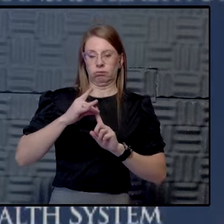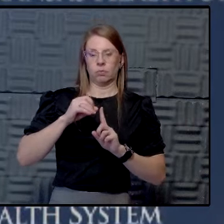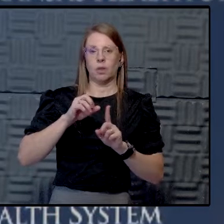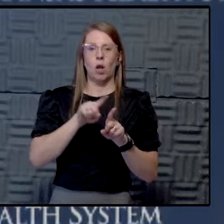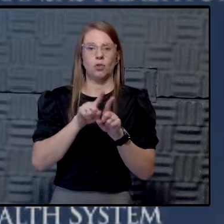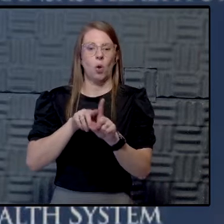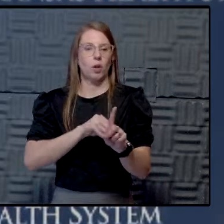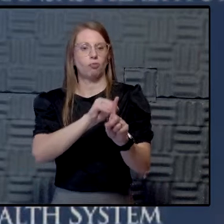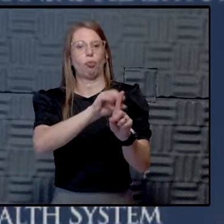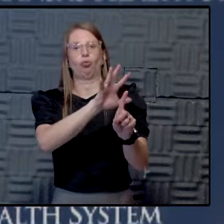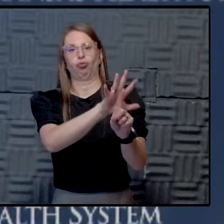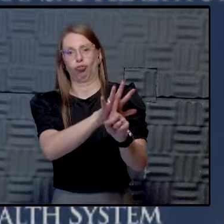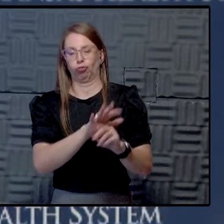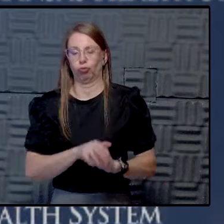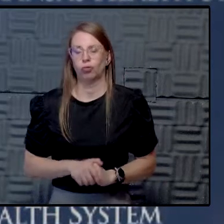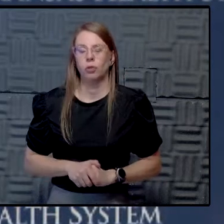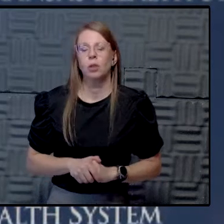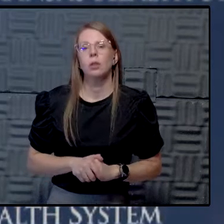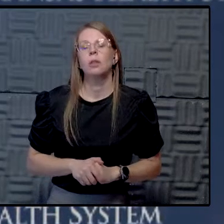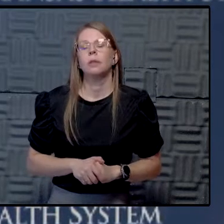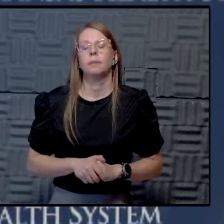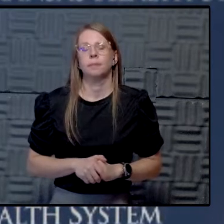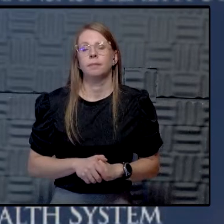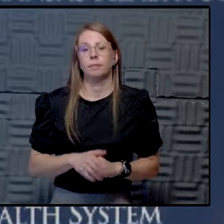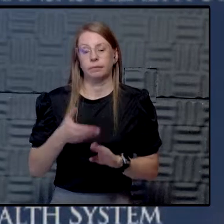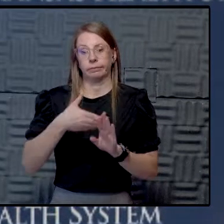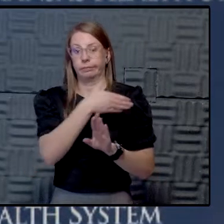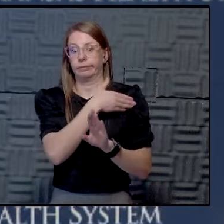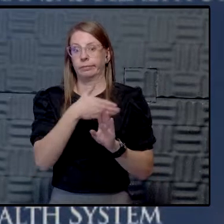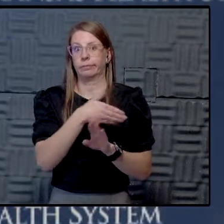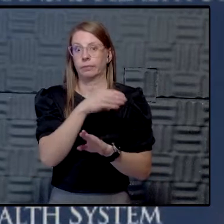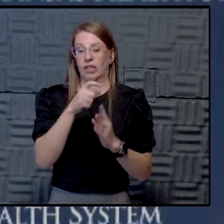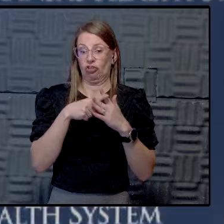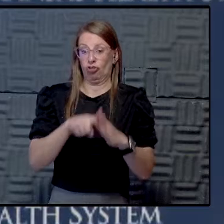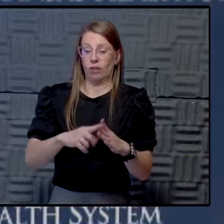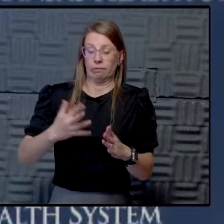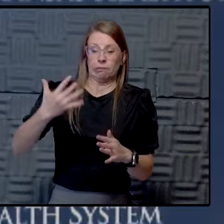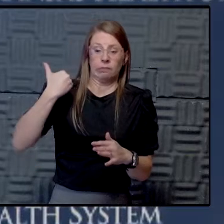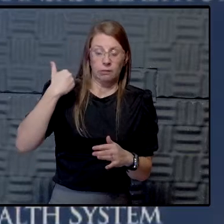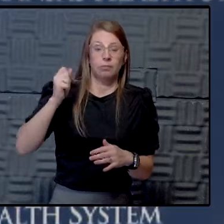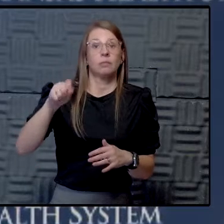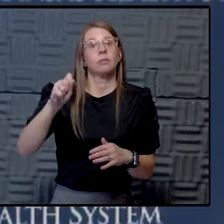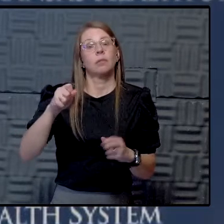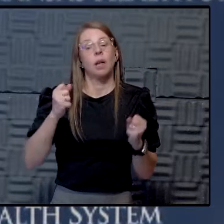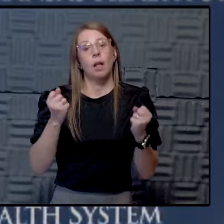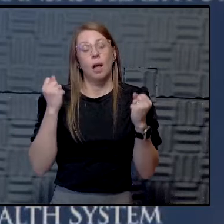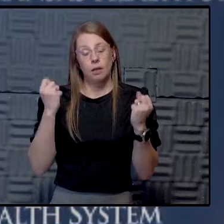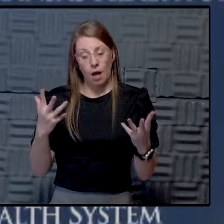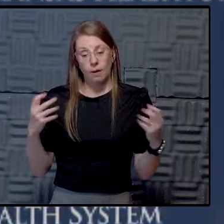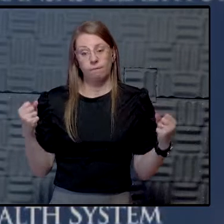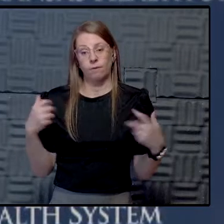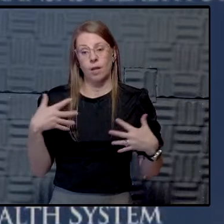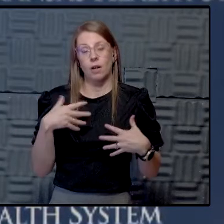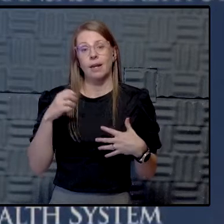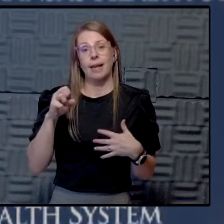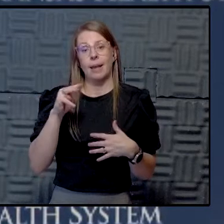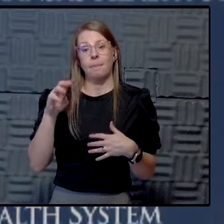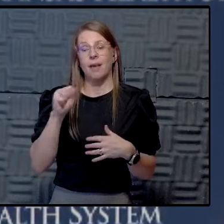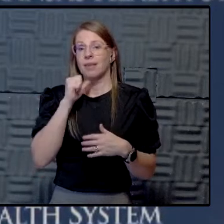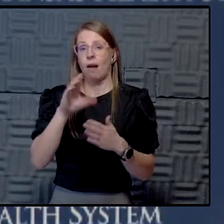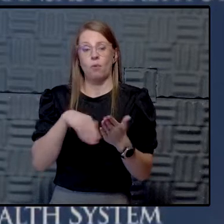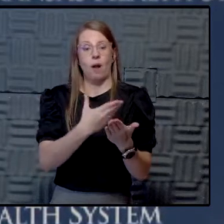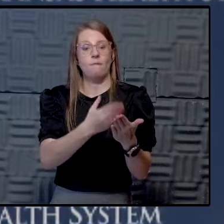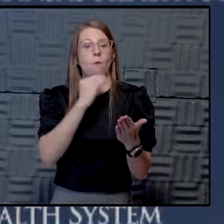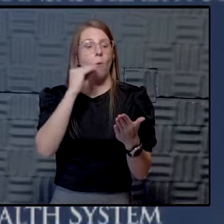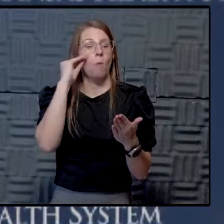exposure of our providers. But absolutely, initially there was a lot of fear, and there were a lot of EMS providers not going home in between shifts out